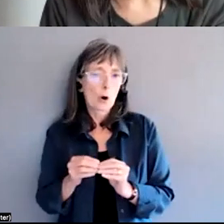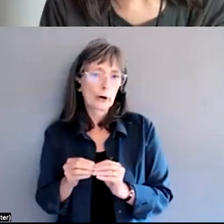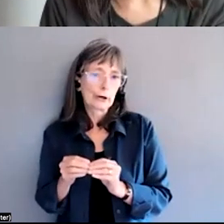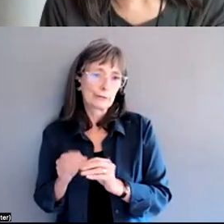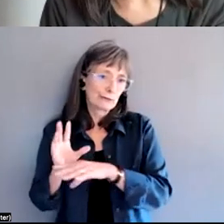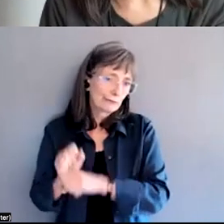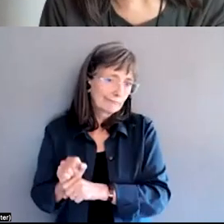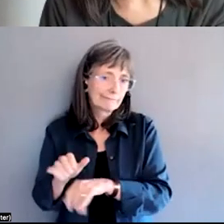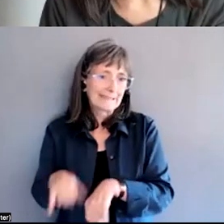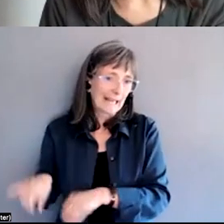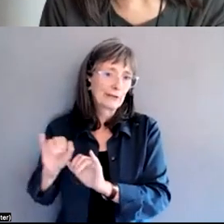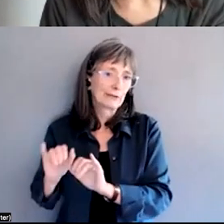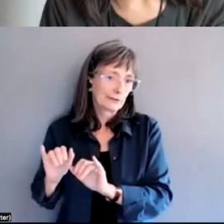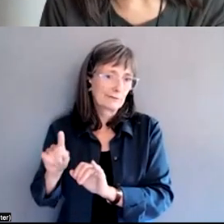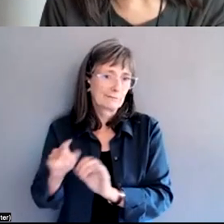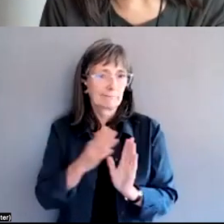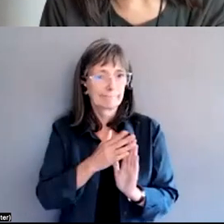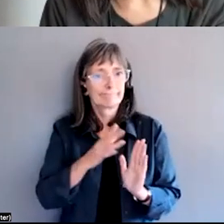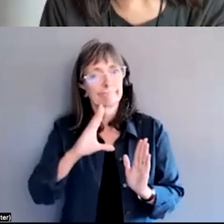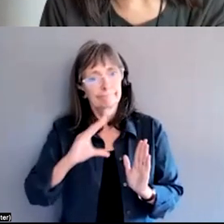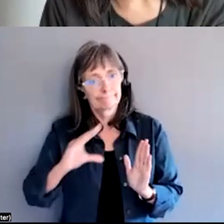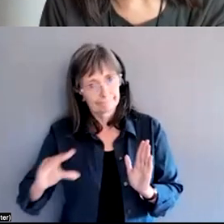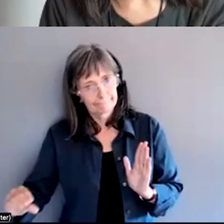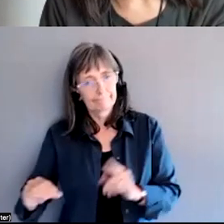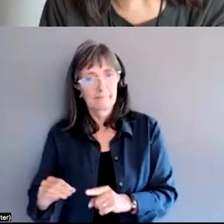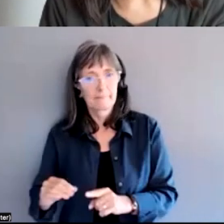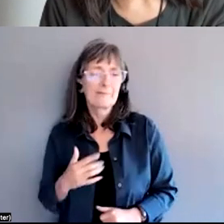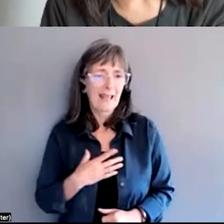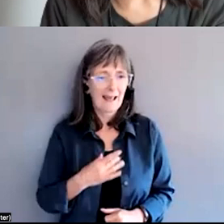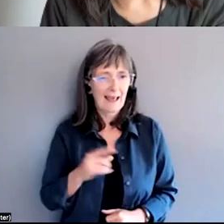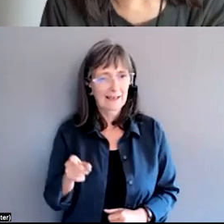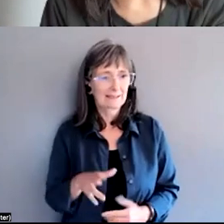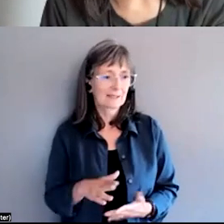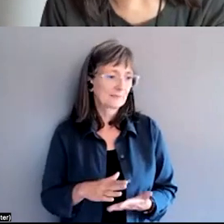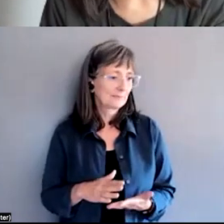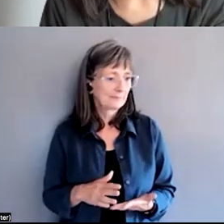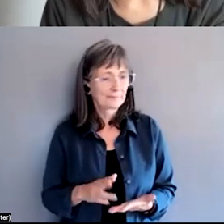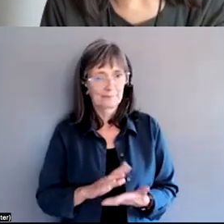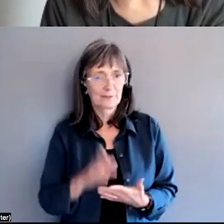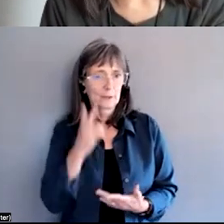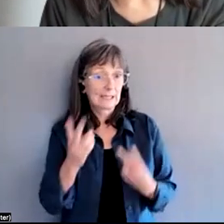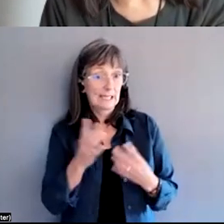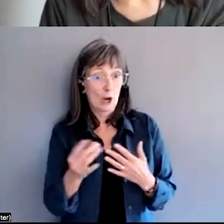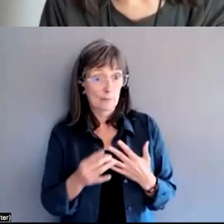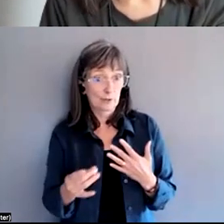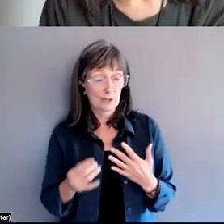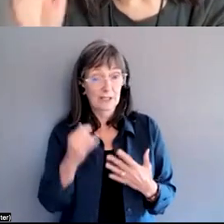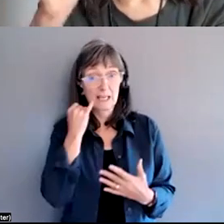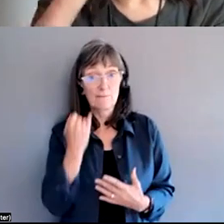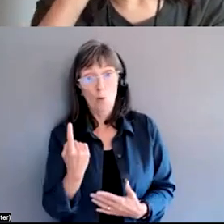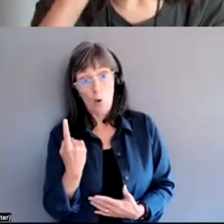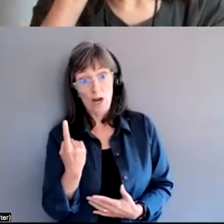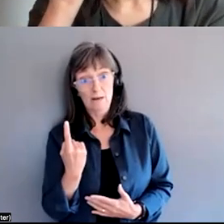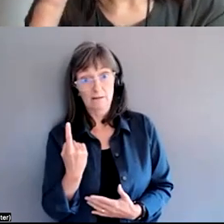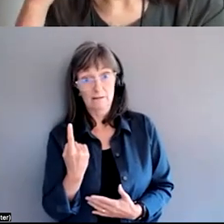traditional, because I think it's nice to have those options. I think if you're just going to take the one concept and do it